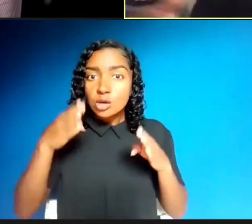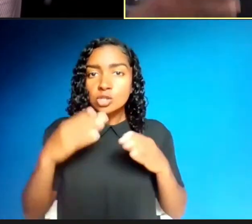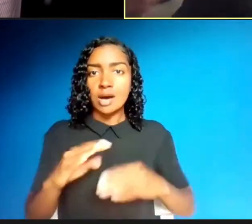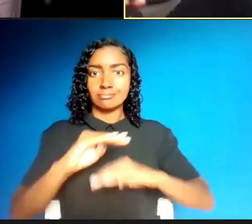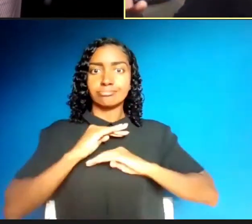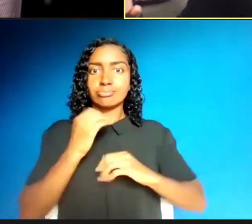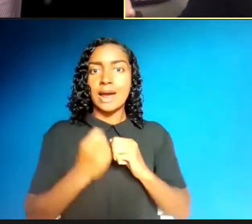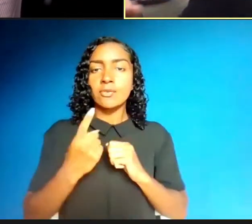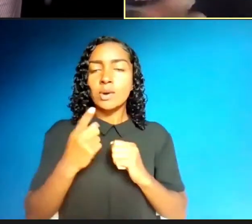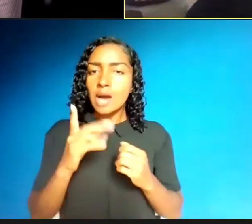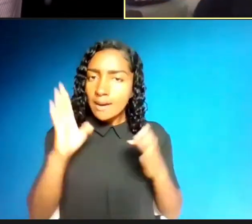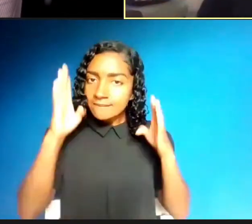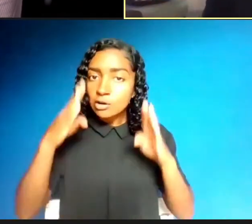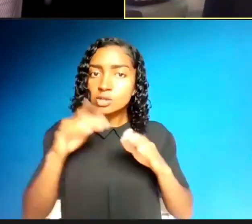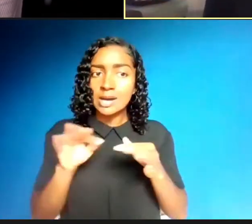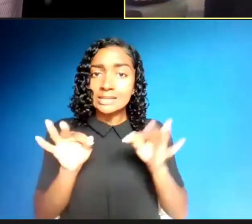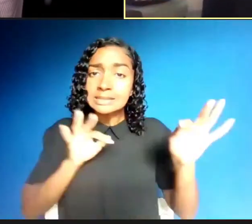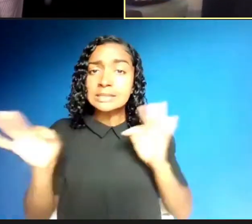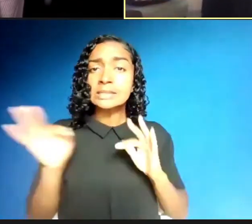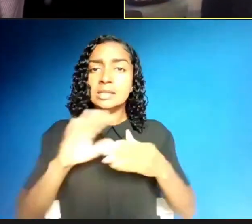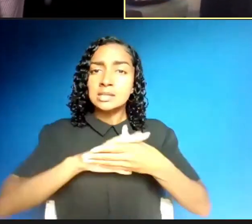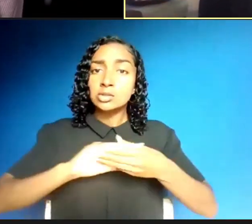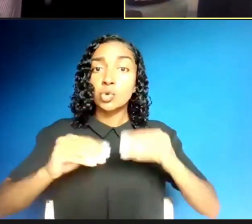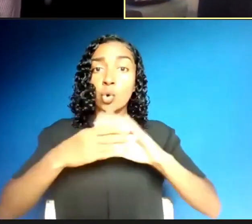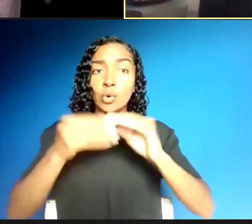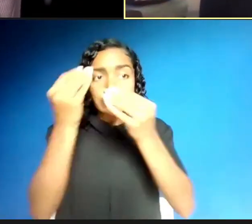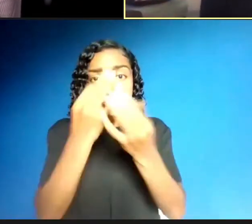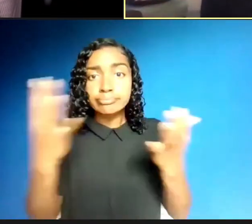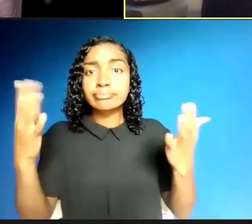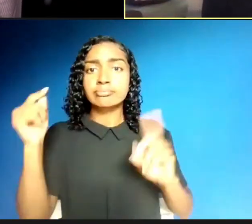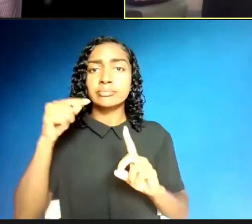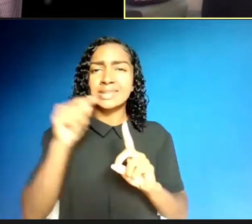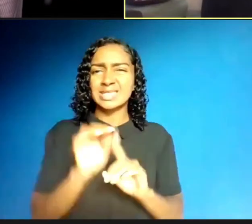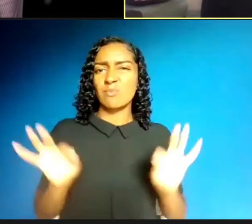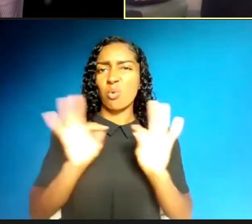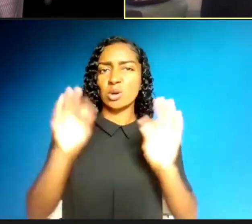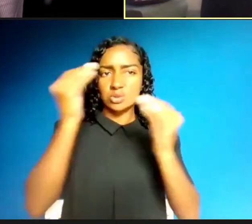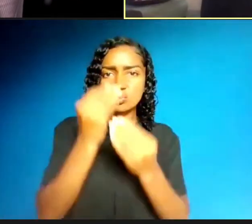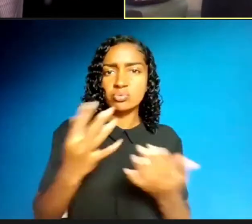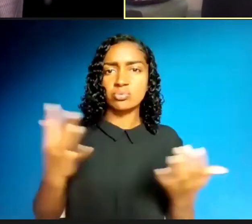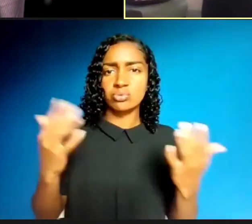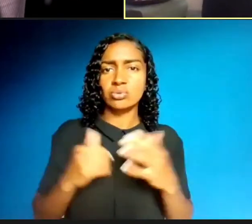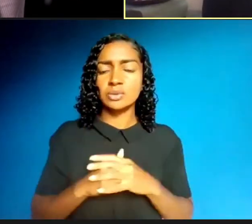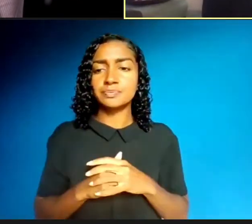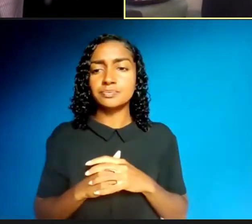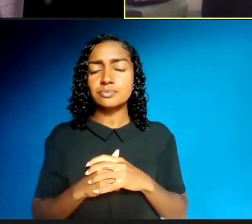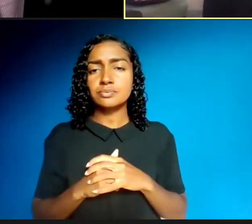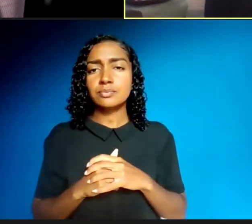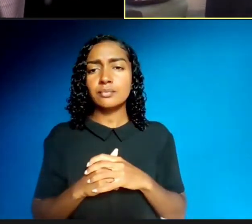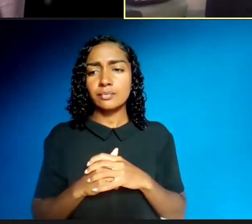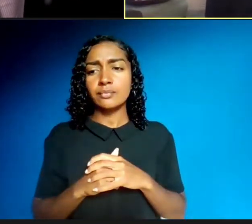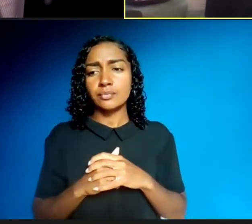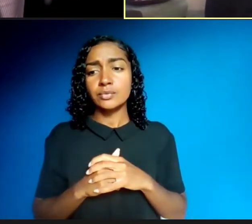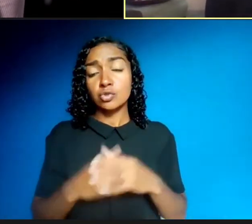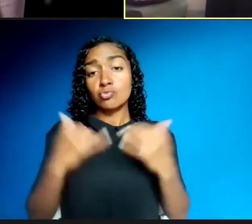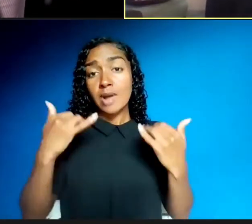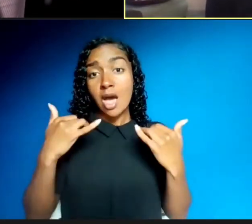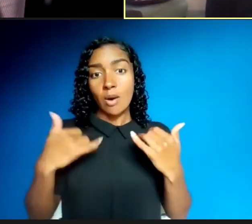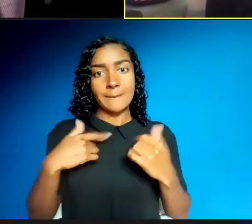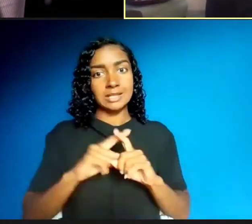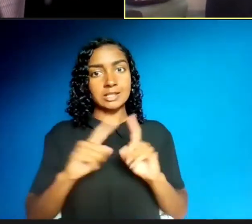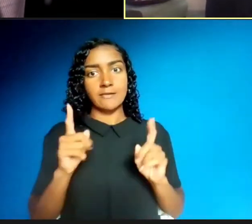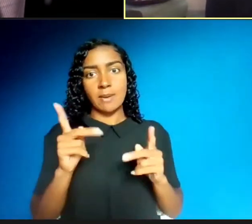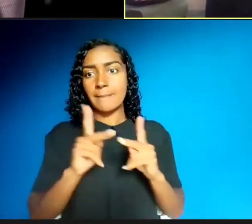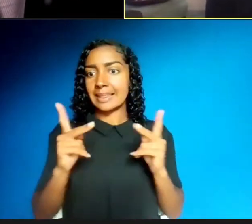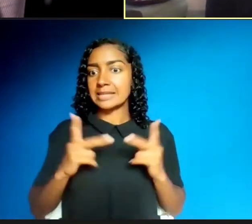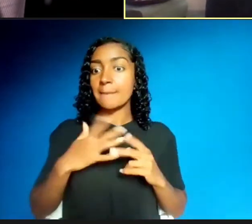telling the story I want to tell. So, and now, but yeah, I'm in a different place in my career. I don't know that